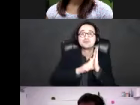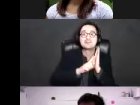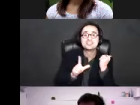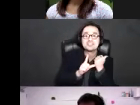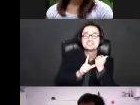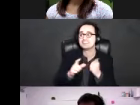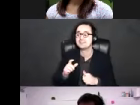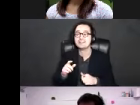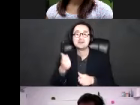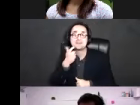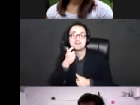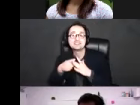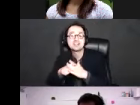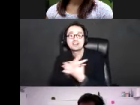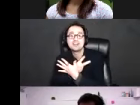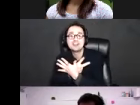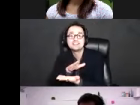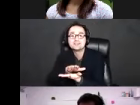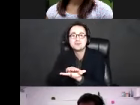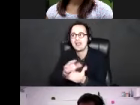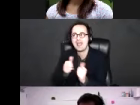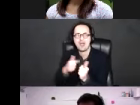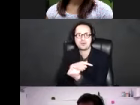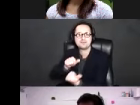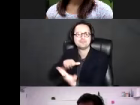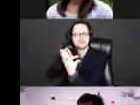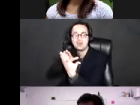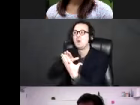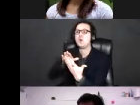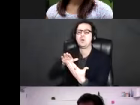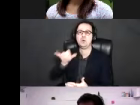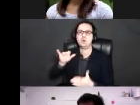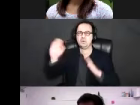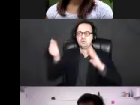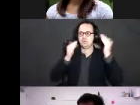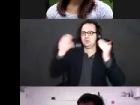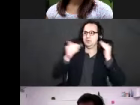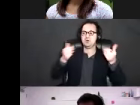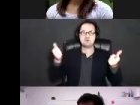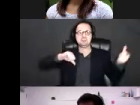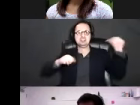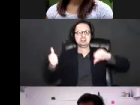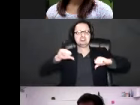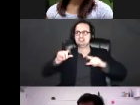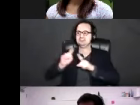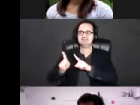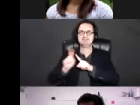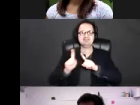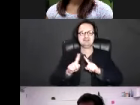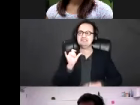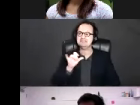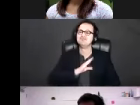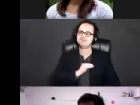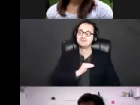starting grad school, and, how we confront rejection. And, one of the wonderful things about this career